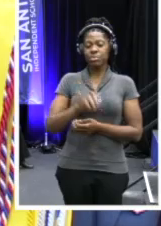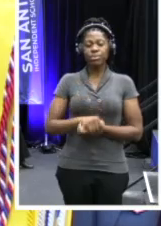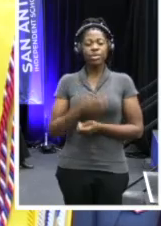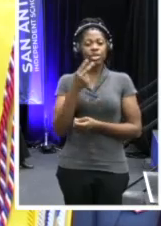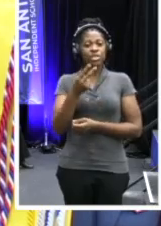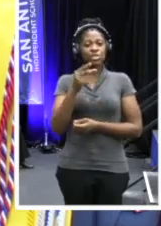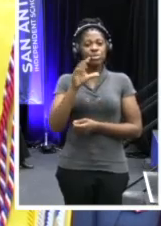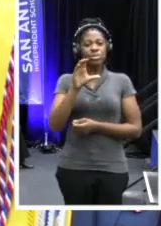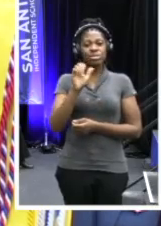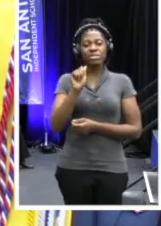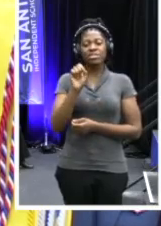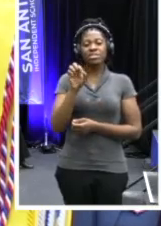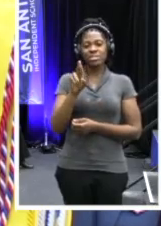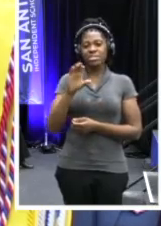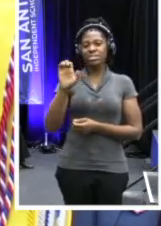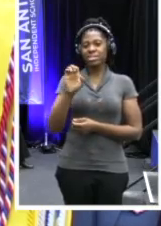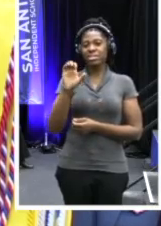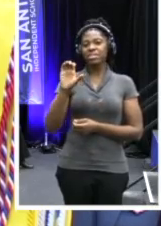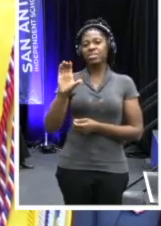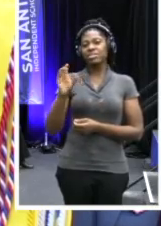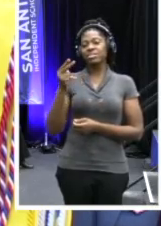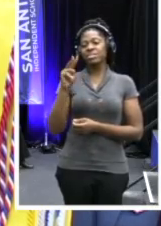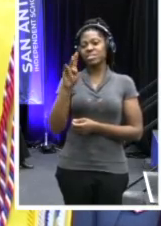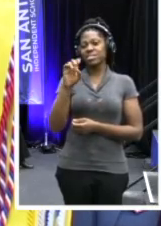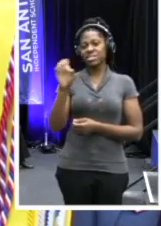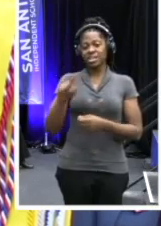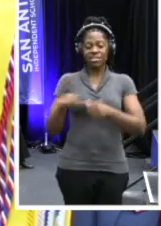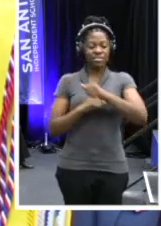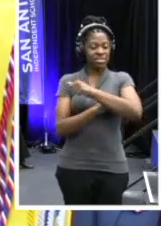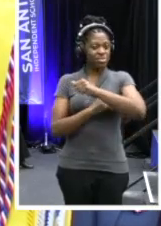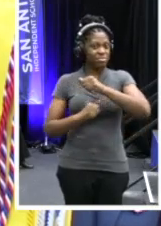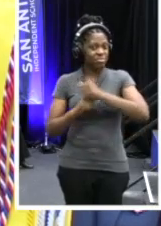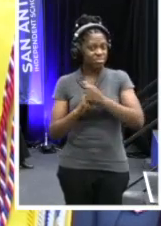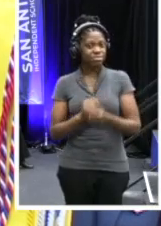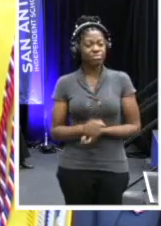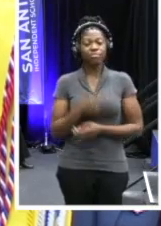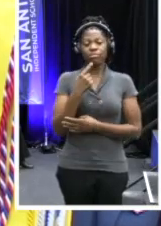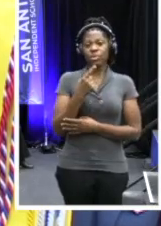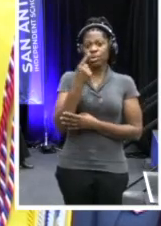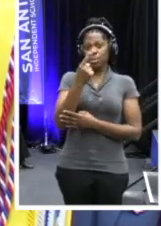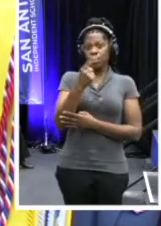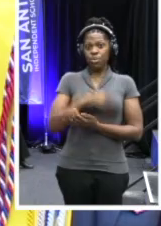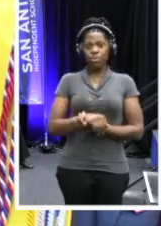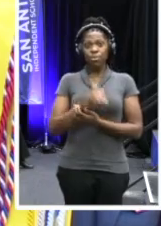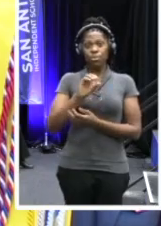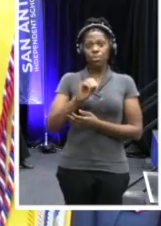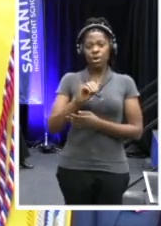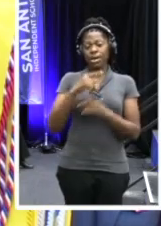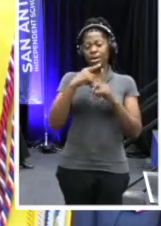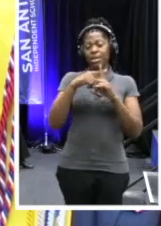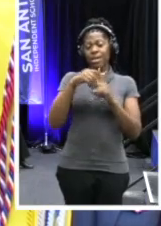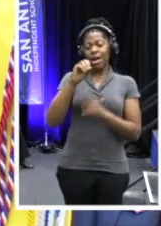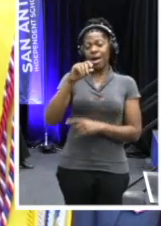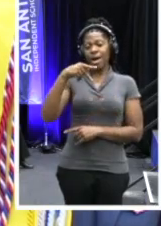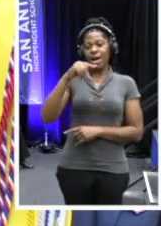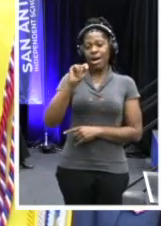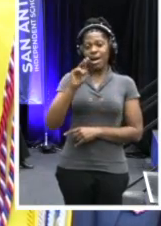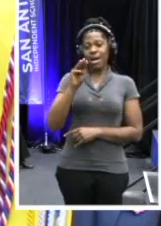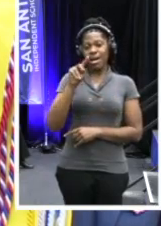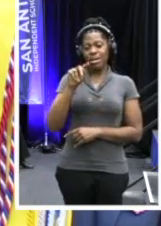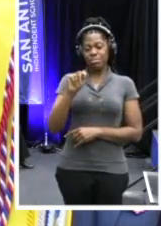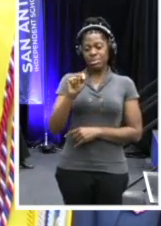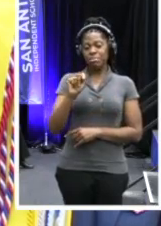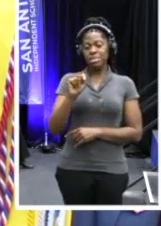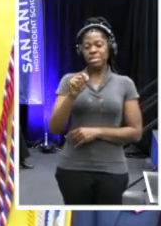Chavez Legacy and Educational Foundation scholarship, one The Optimist Club Ed and Frida Jackson